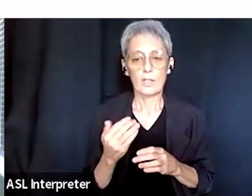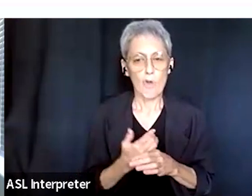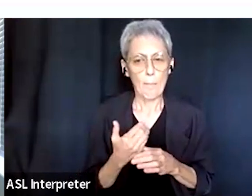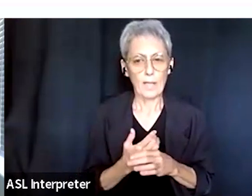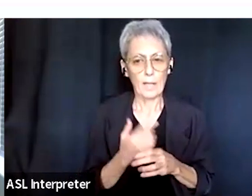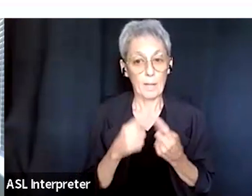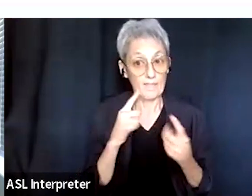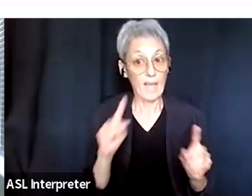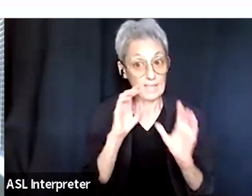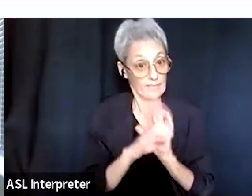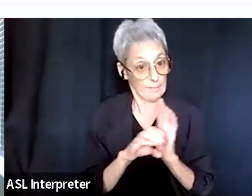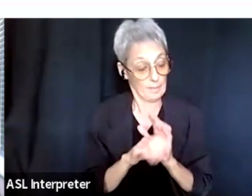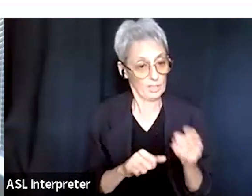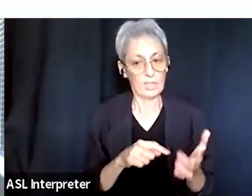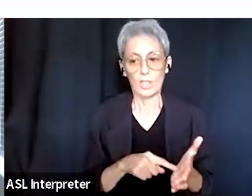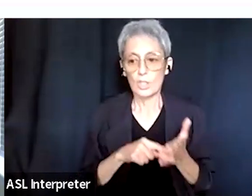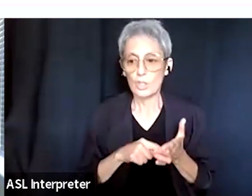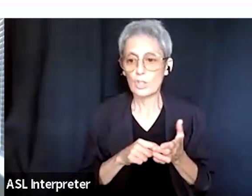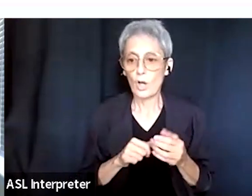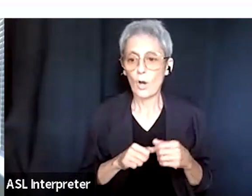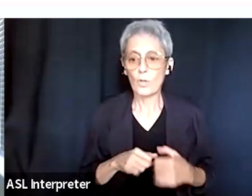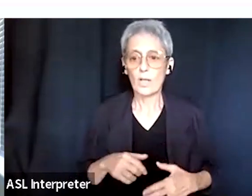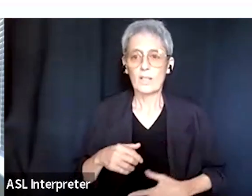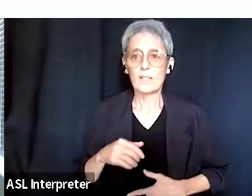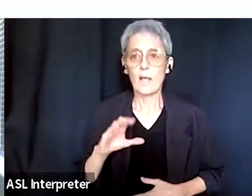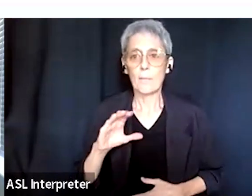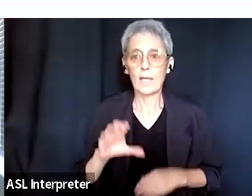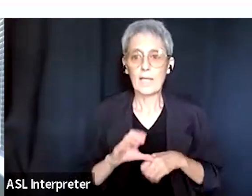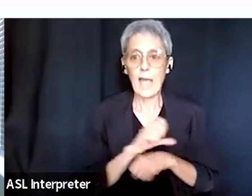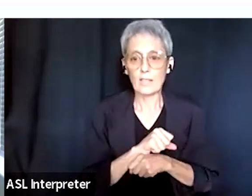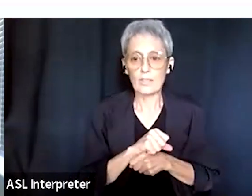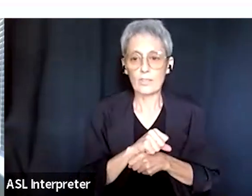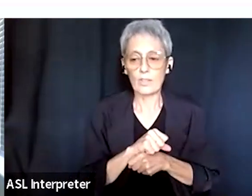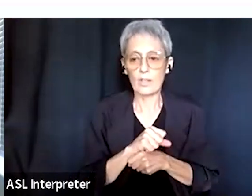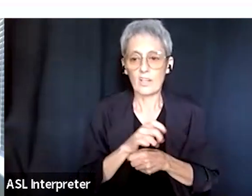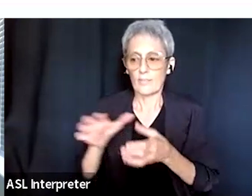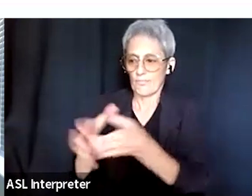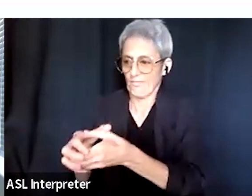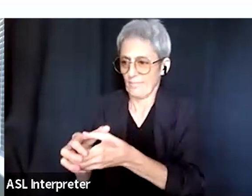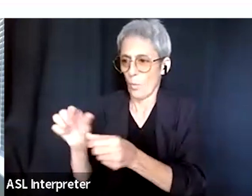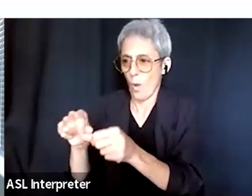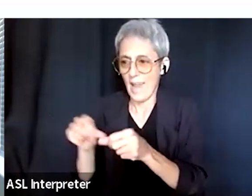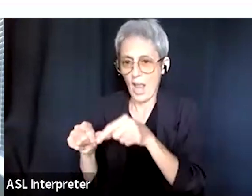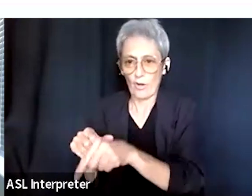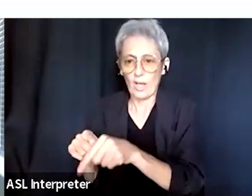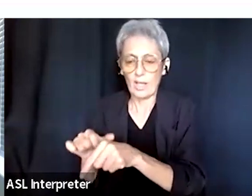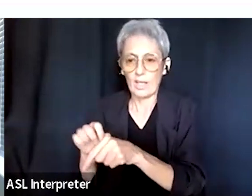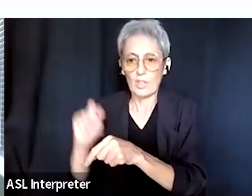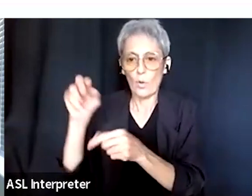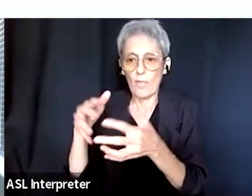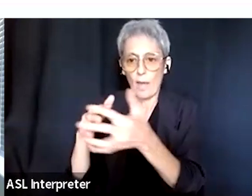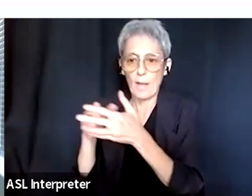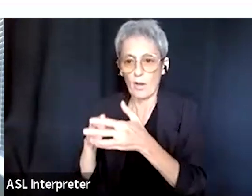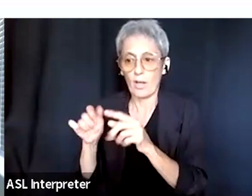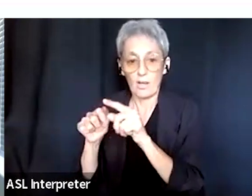showed clusters of stomach cancer in one part of North America, which didn't exist in other parts.